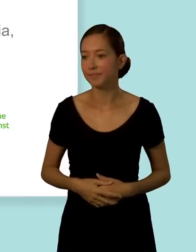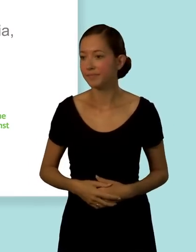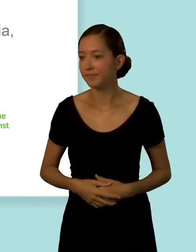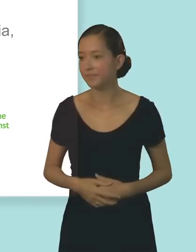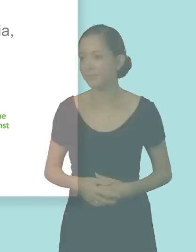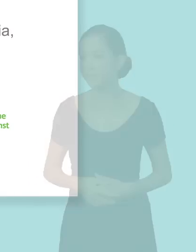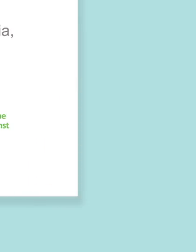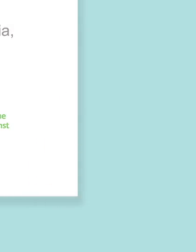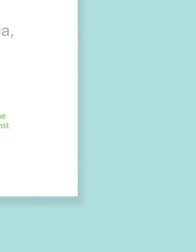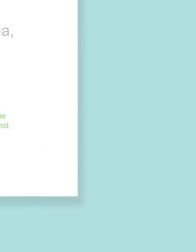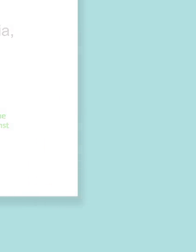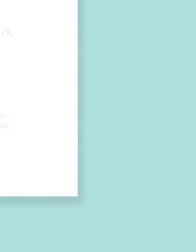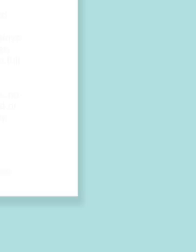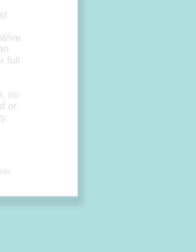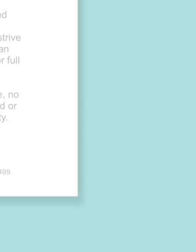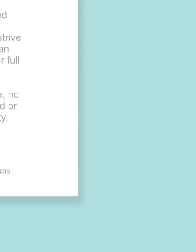alzheimers.org.uk/livingwell.